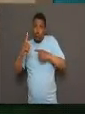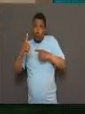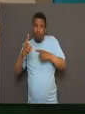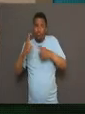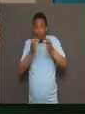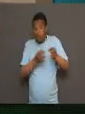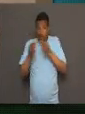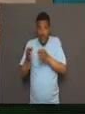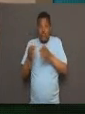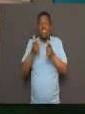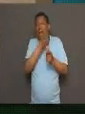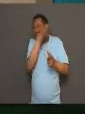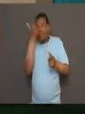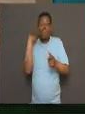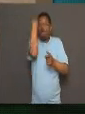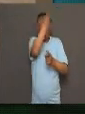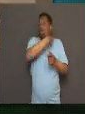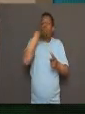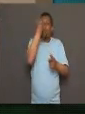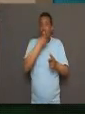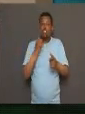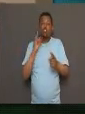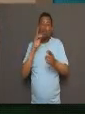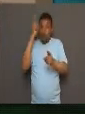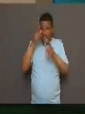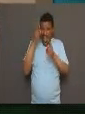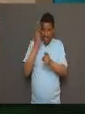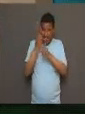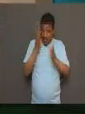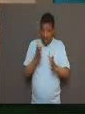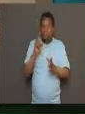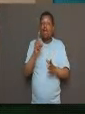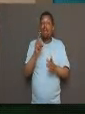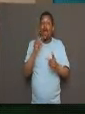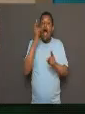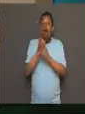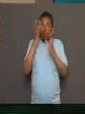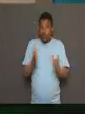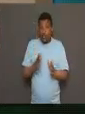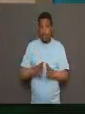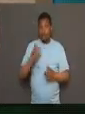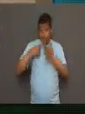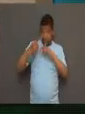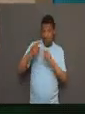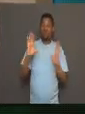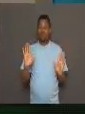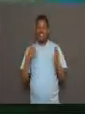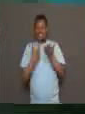direction, and sacrifice the other features to attain that